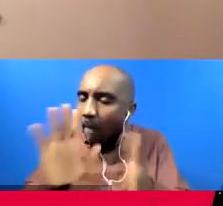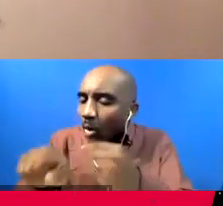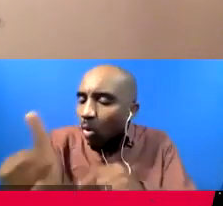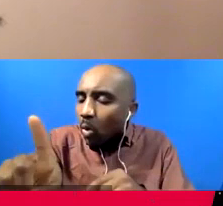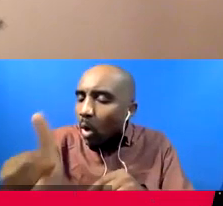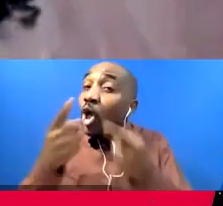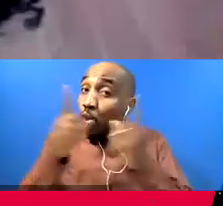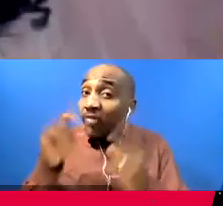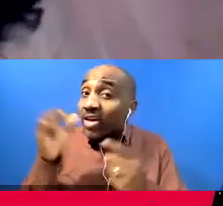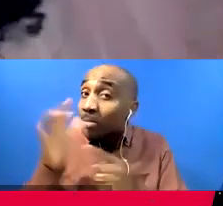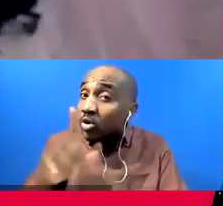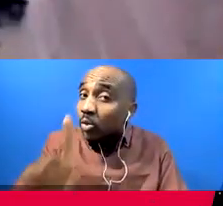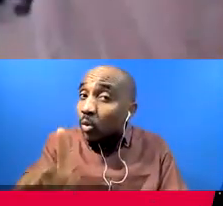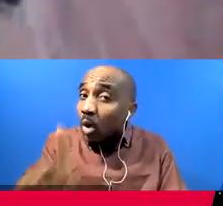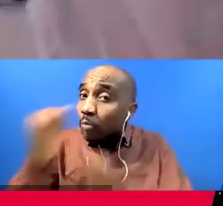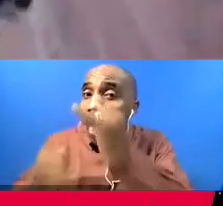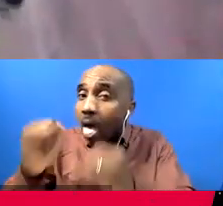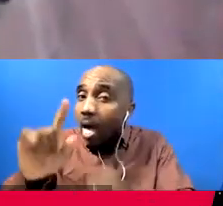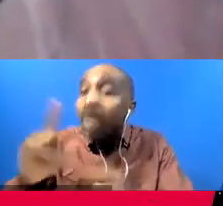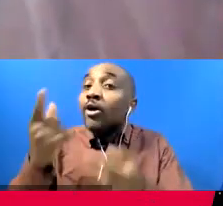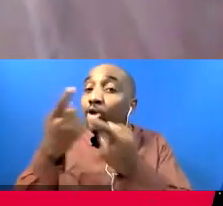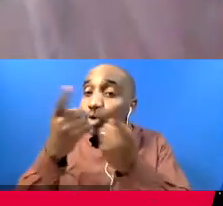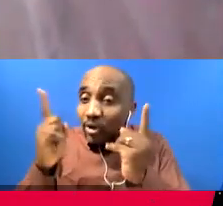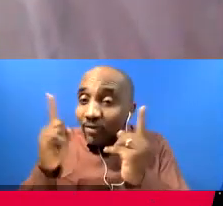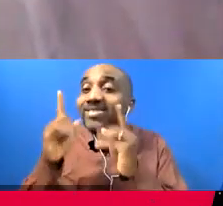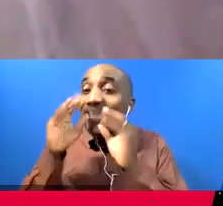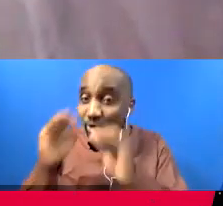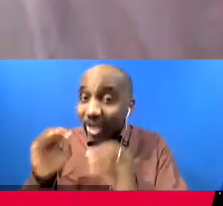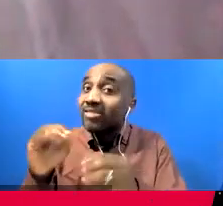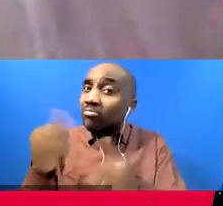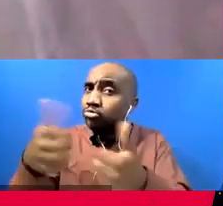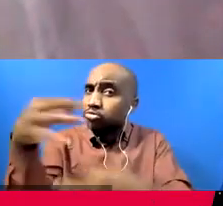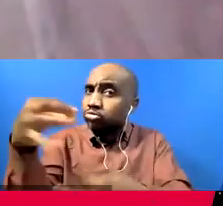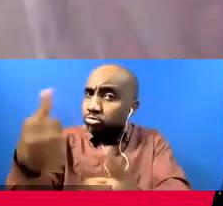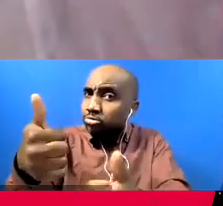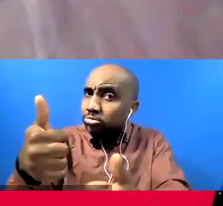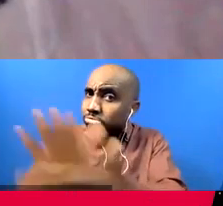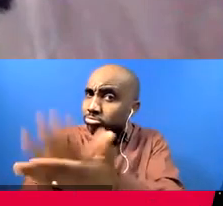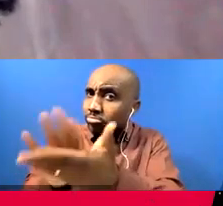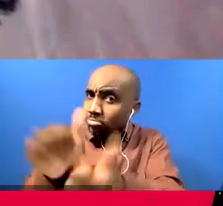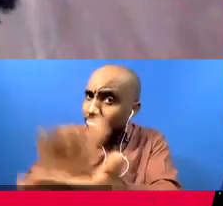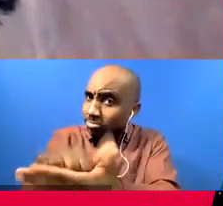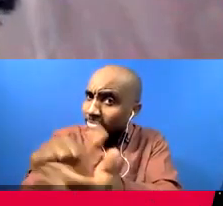again. That's not to dismiss university, though. I mean, they can, and university education can definitely be great, and